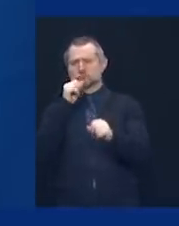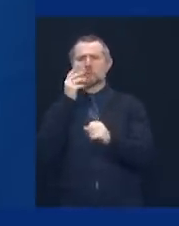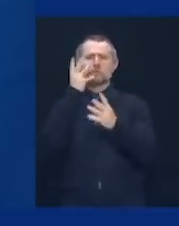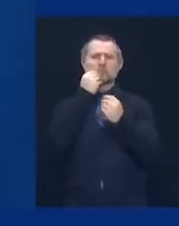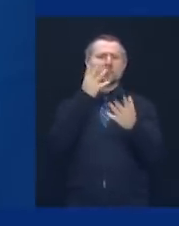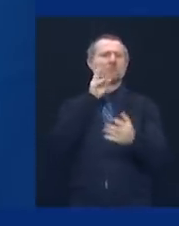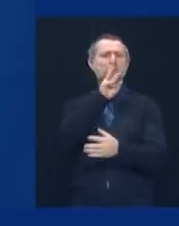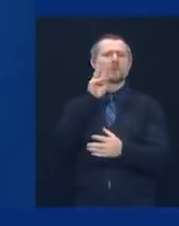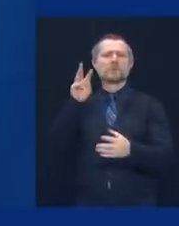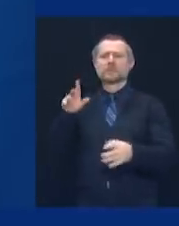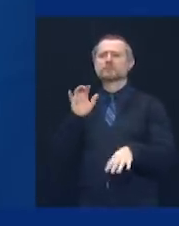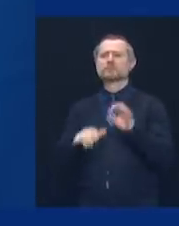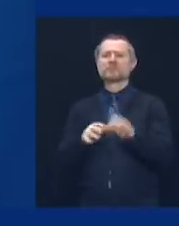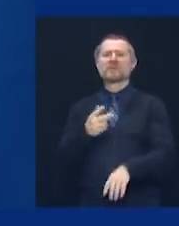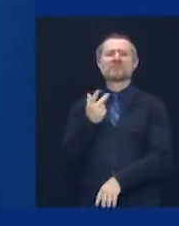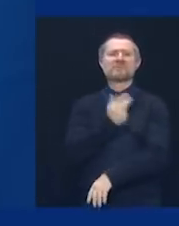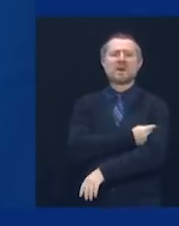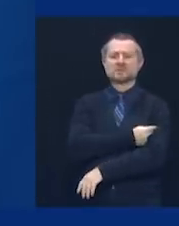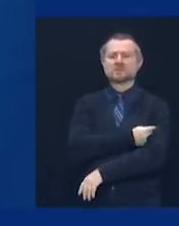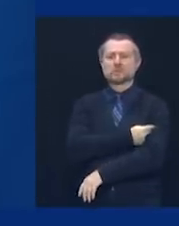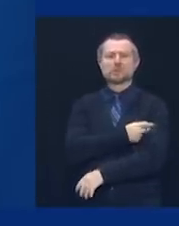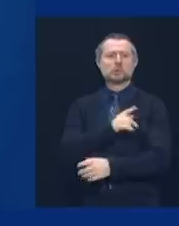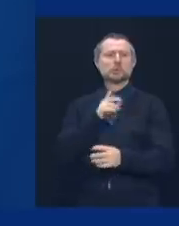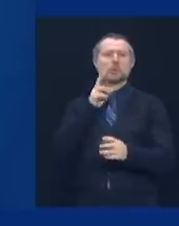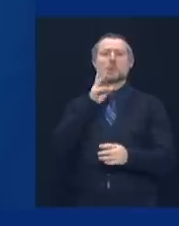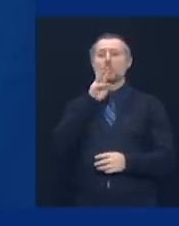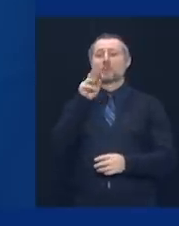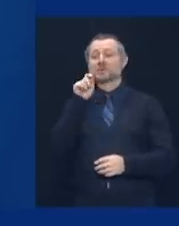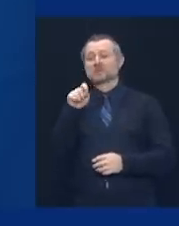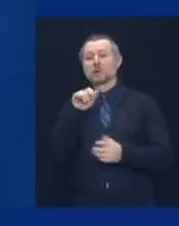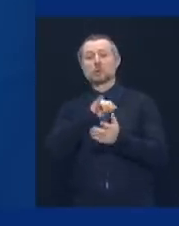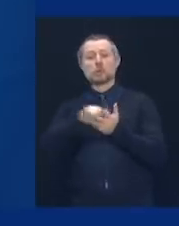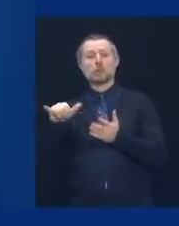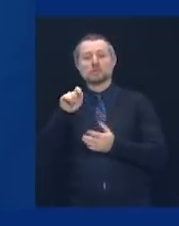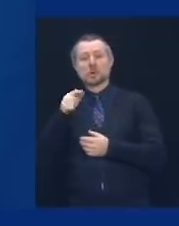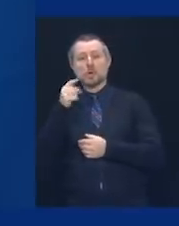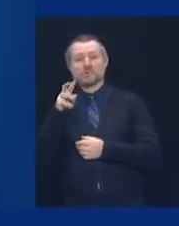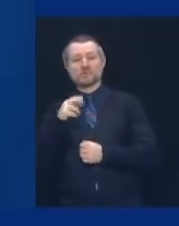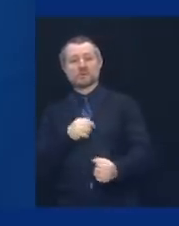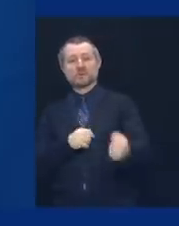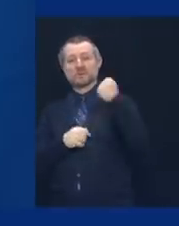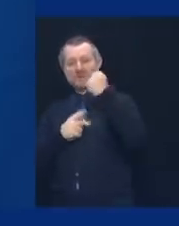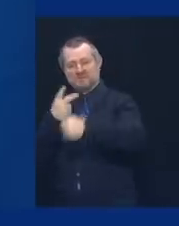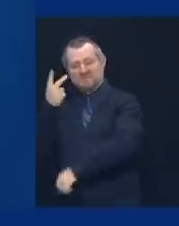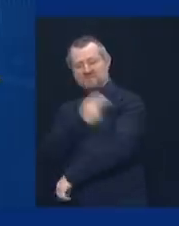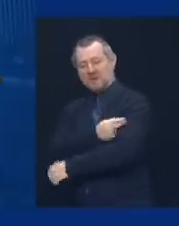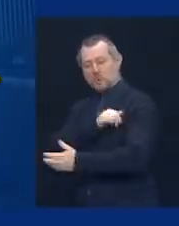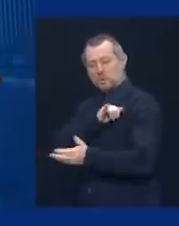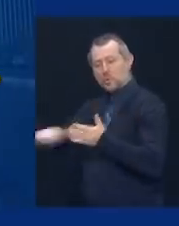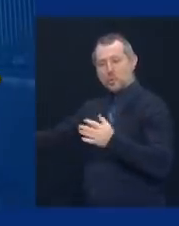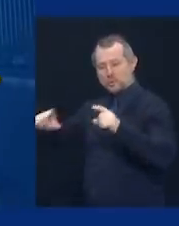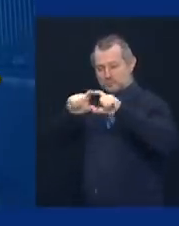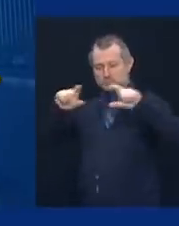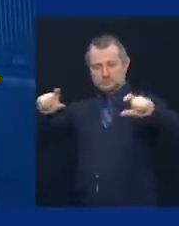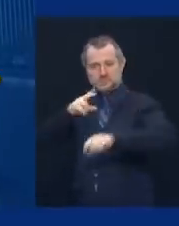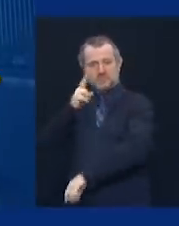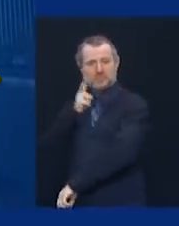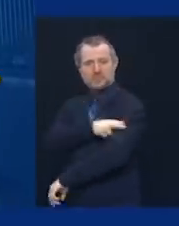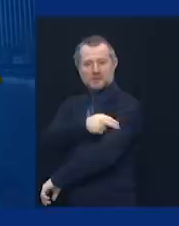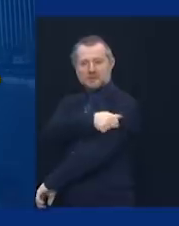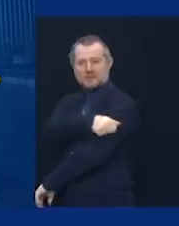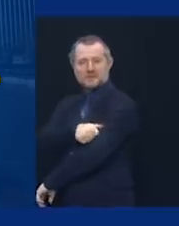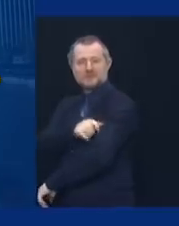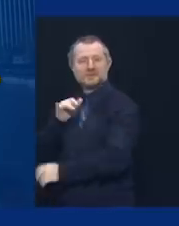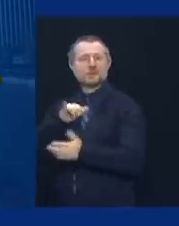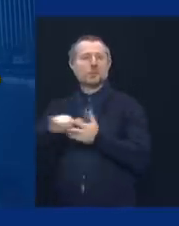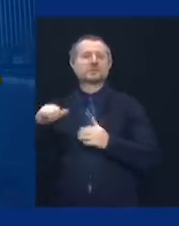New York, arm, bicep, harkens back to New York Tough, but doesn't say it. New